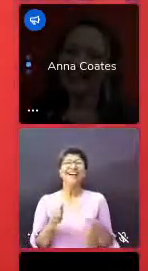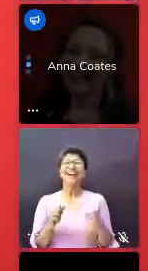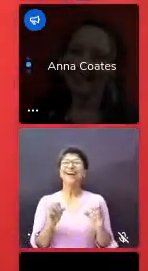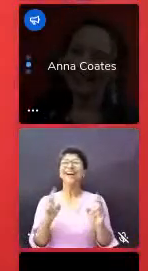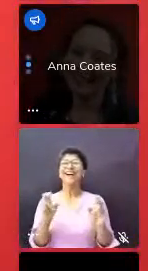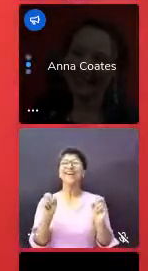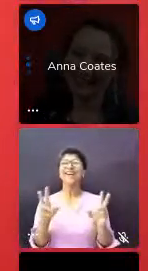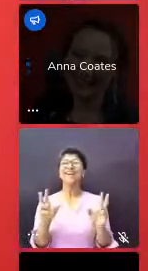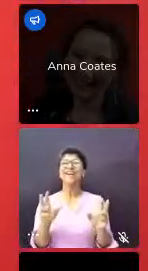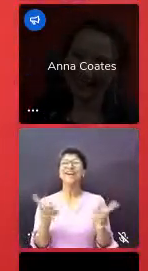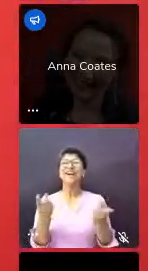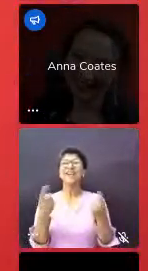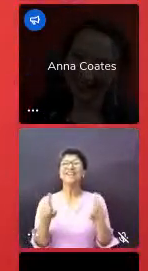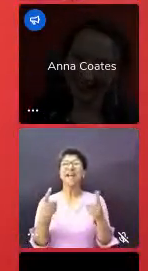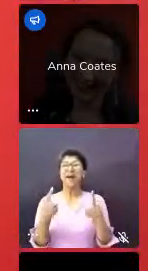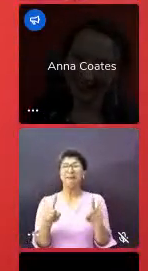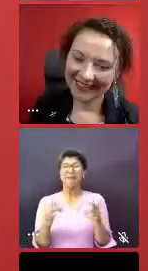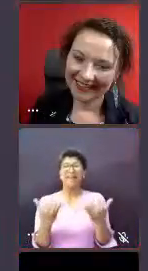Nice. So